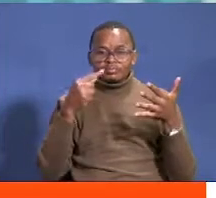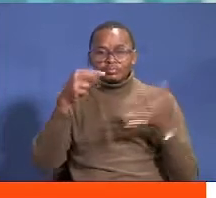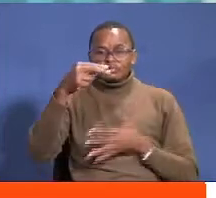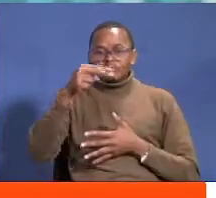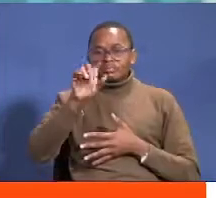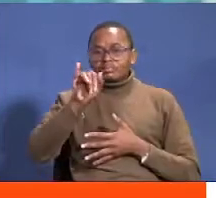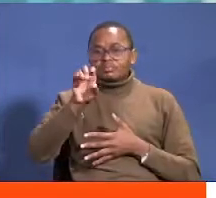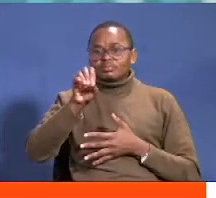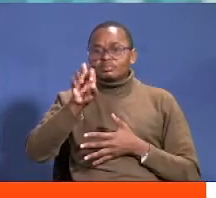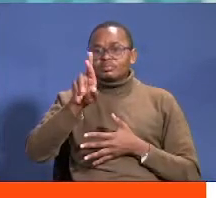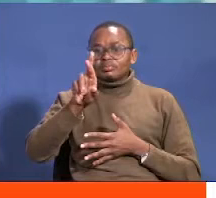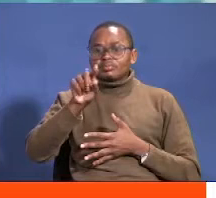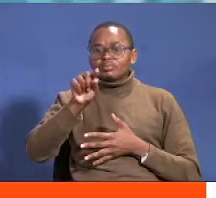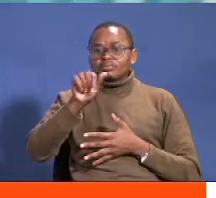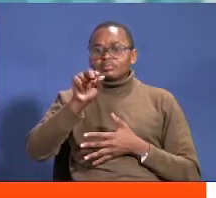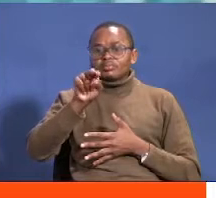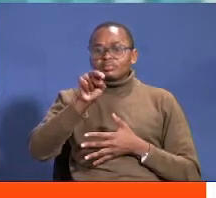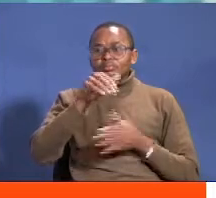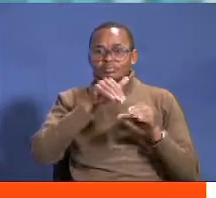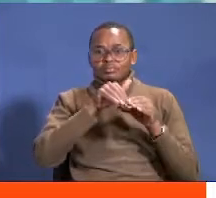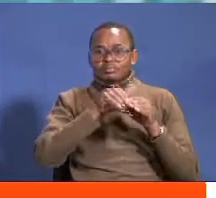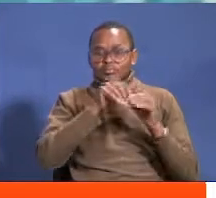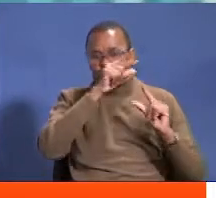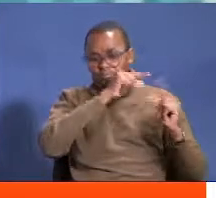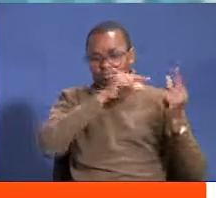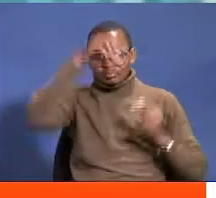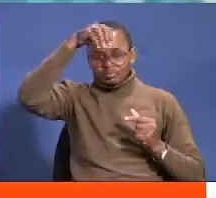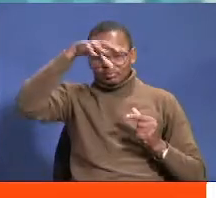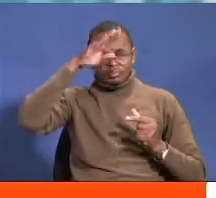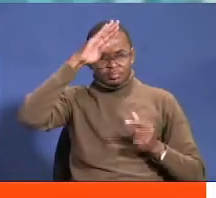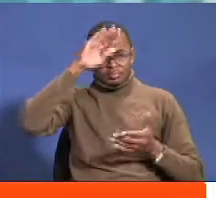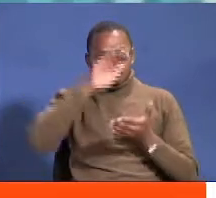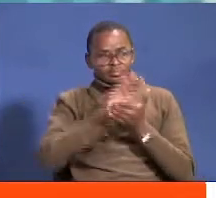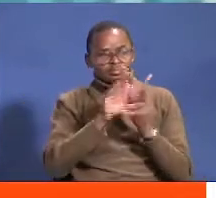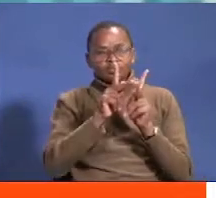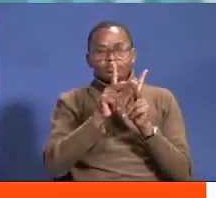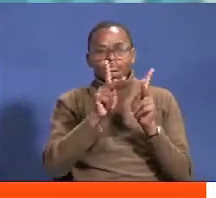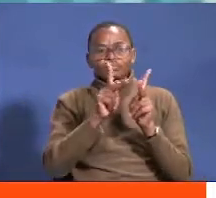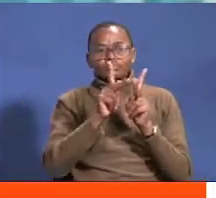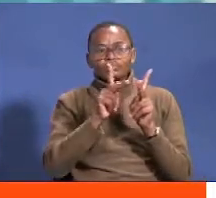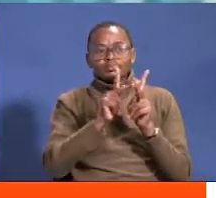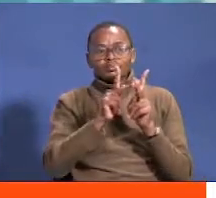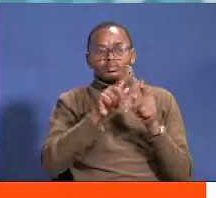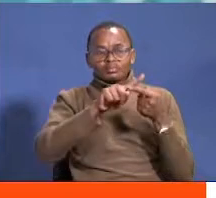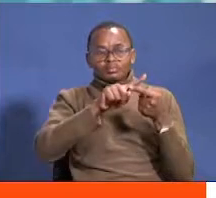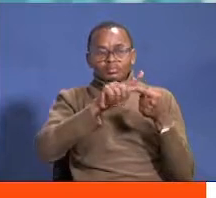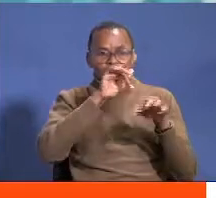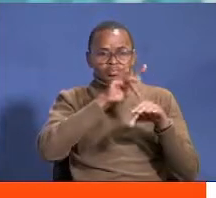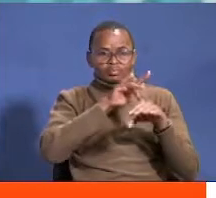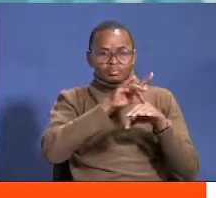energy to replace coal in the generation of electricity. I believe that is a very positive impact.